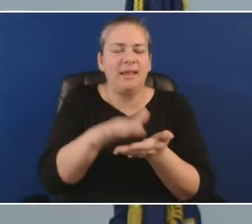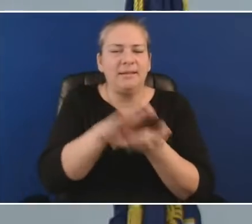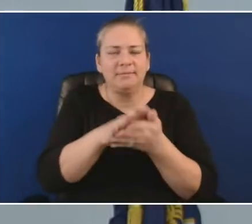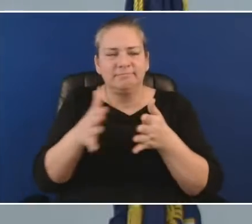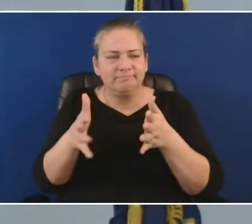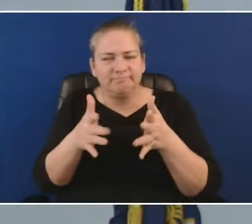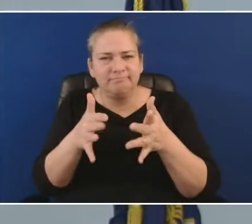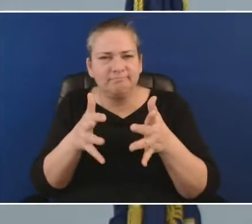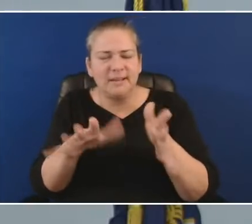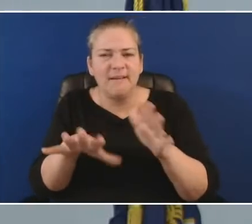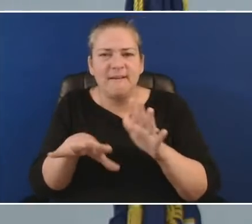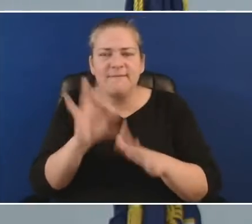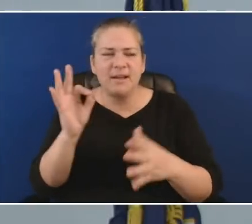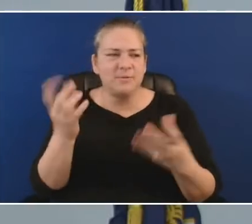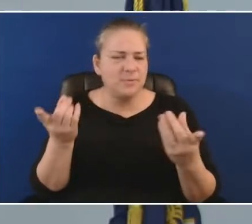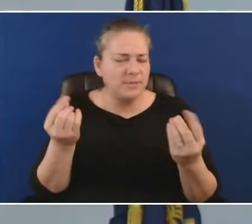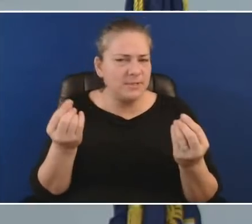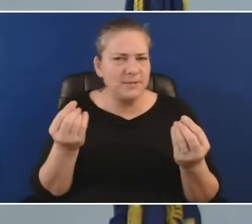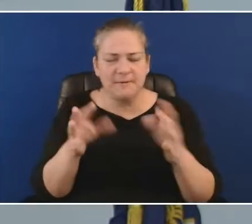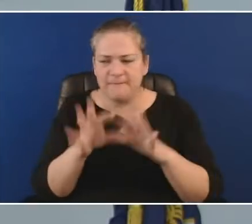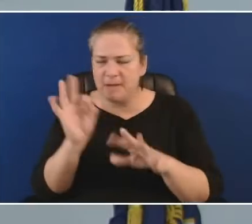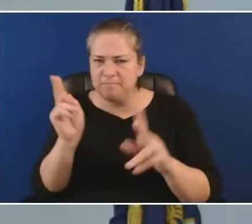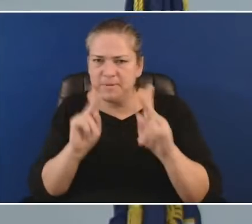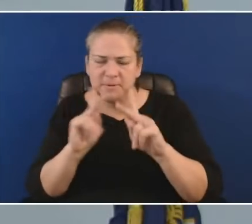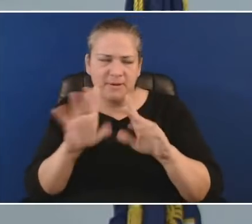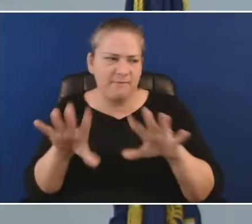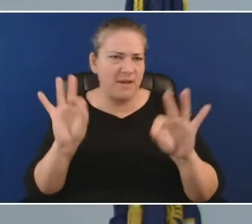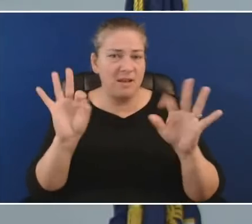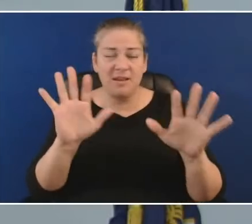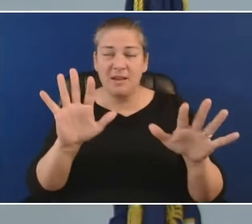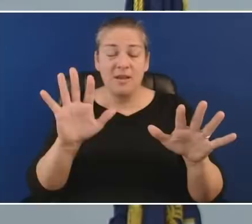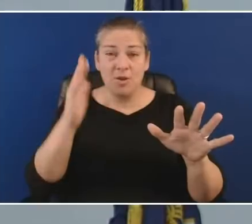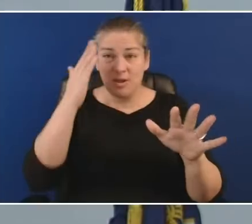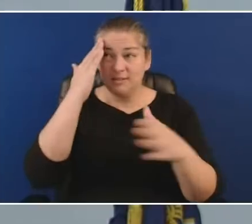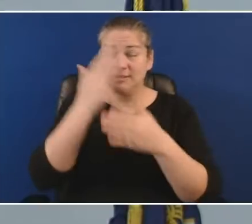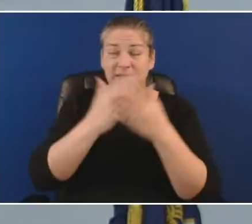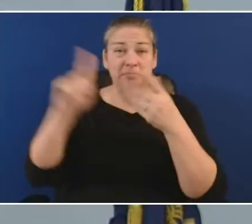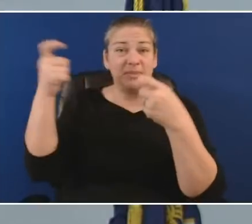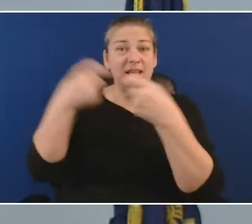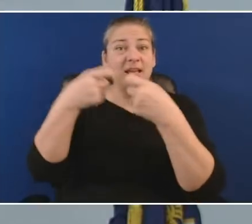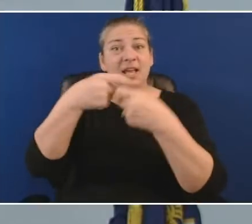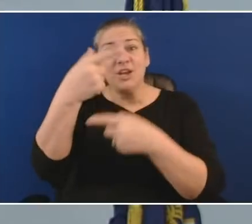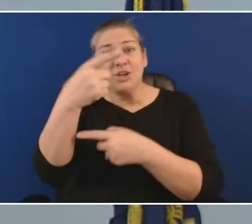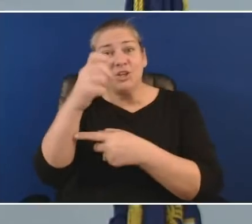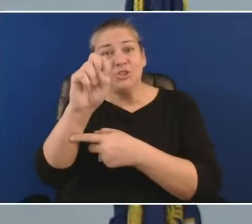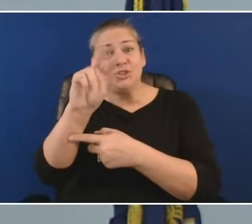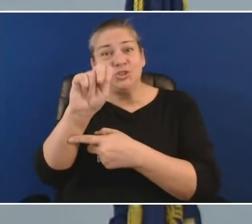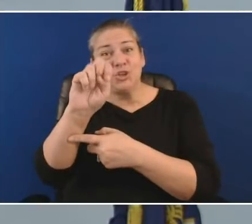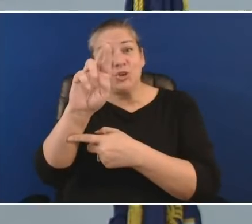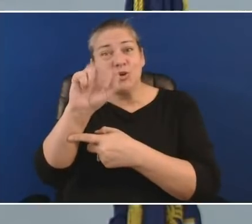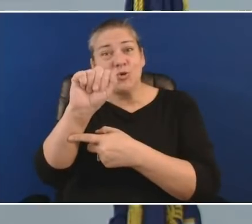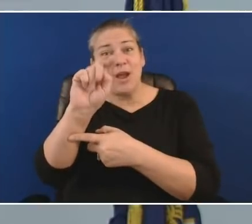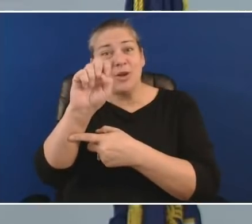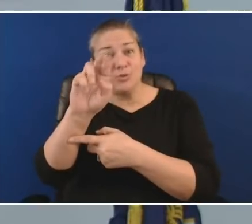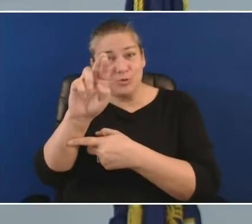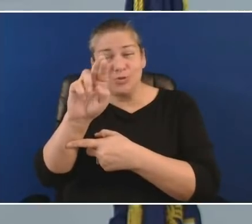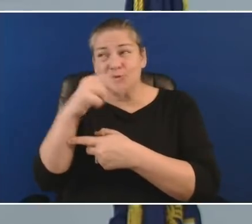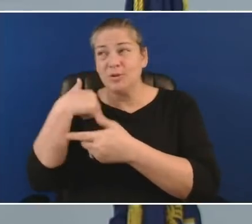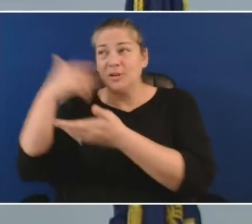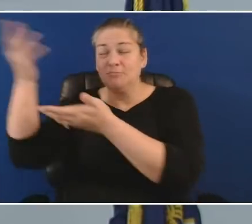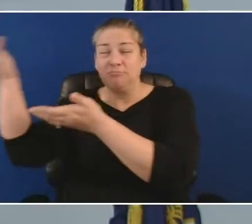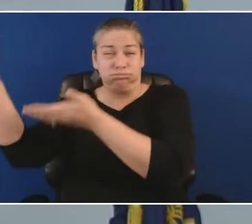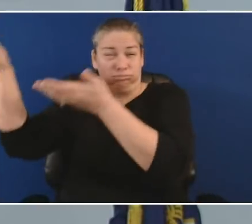do, including bringing some of the largest generators we've ever seen to some of these communities where they can power a school,